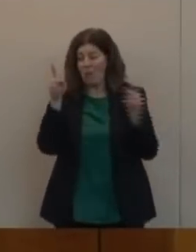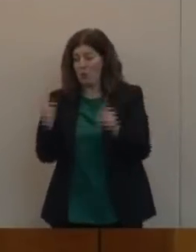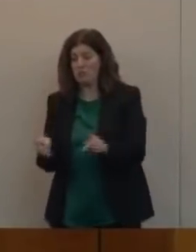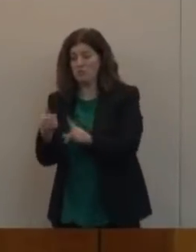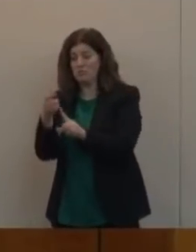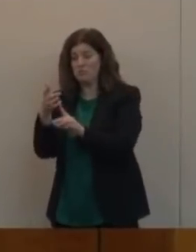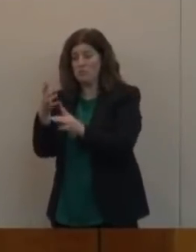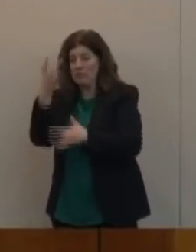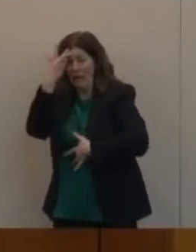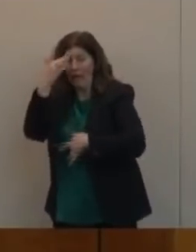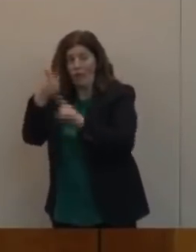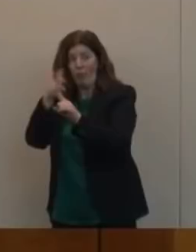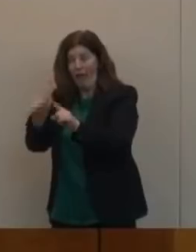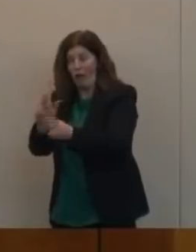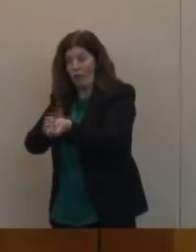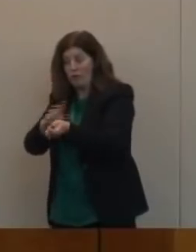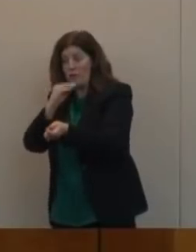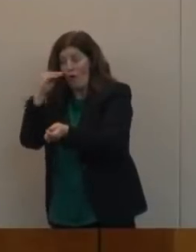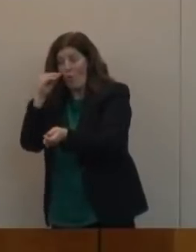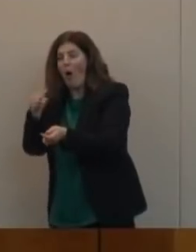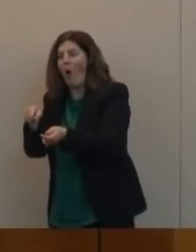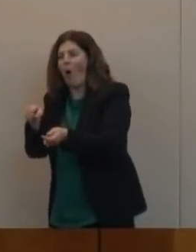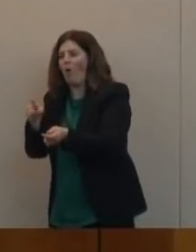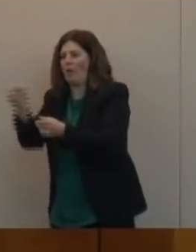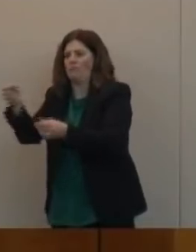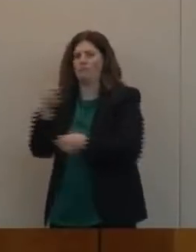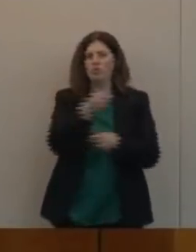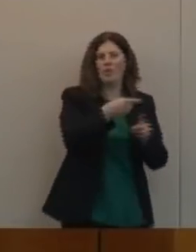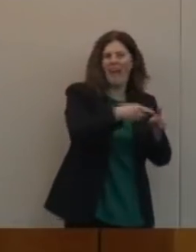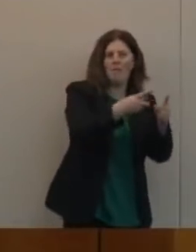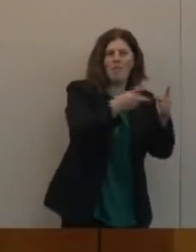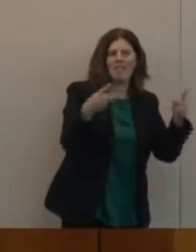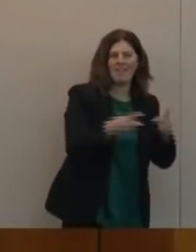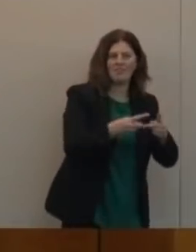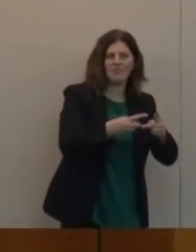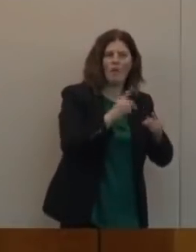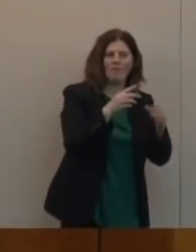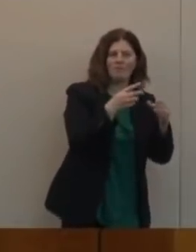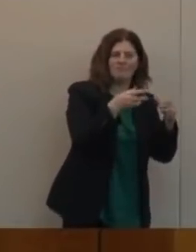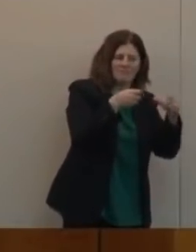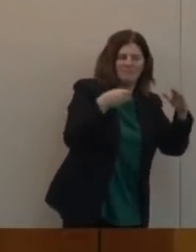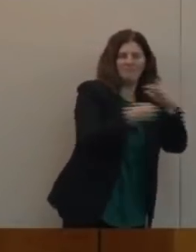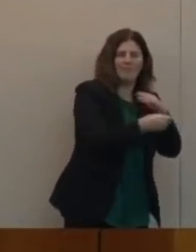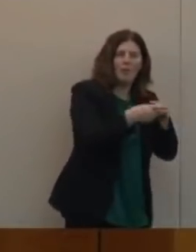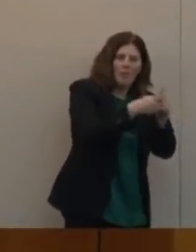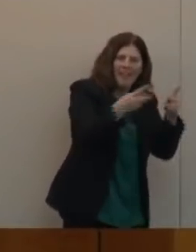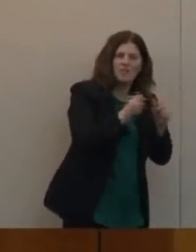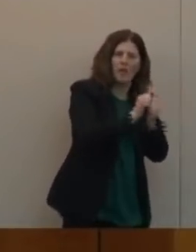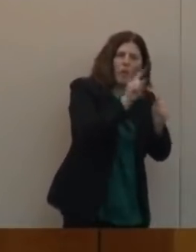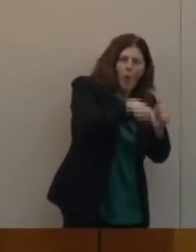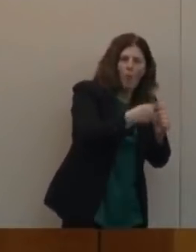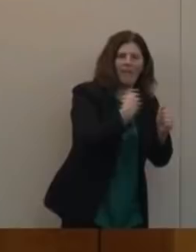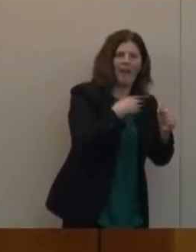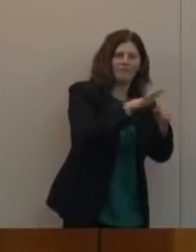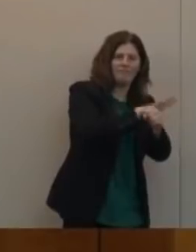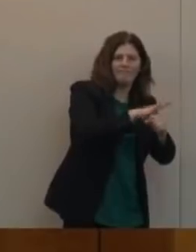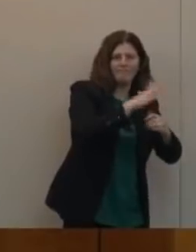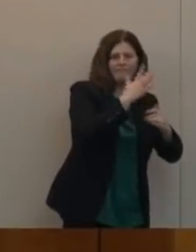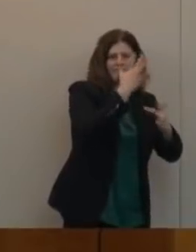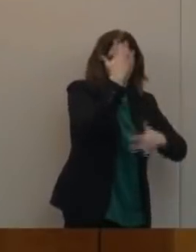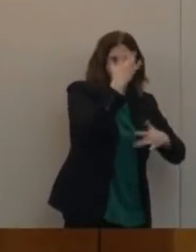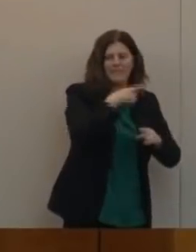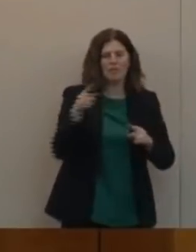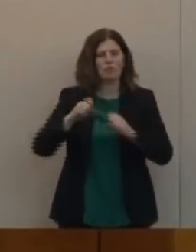them to the COVID-only nursing facility to protect the residents around that person in their former nursing